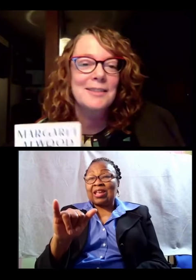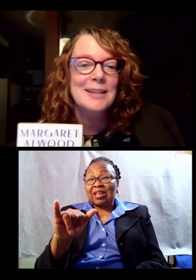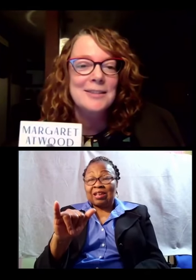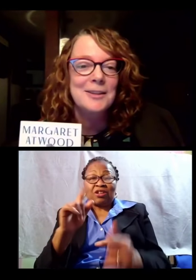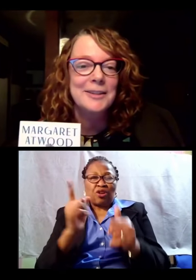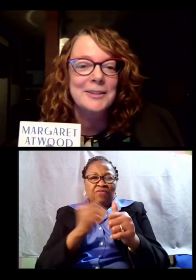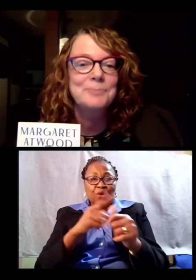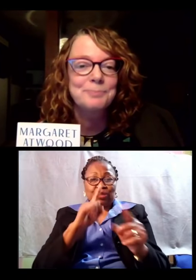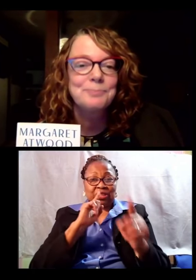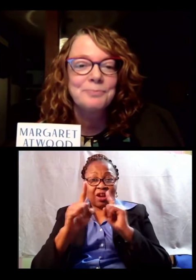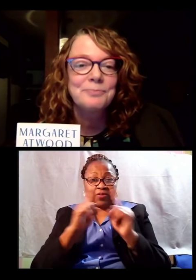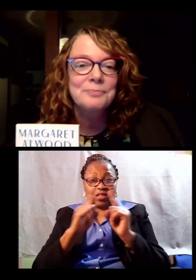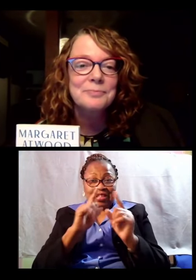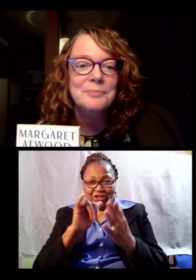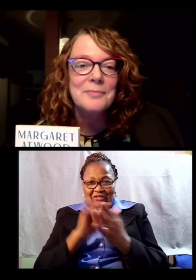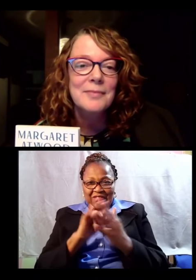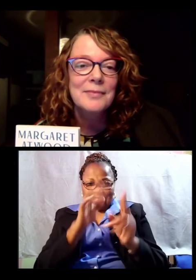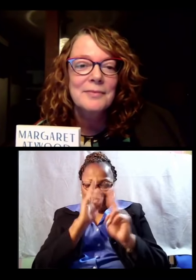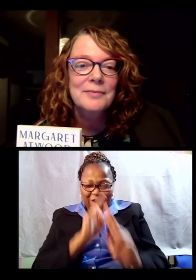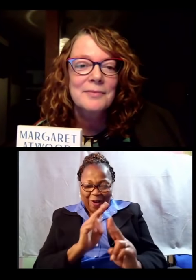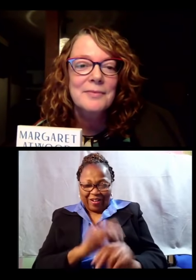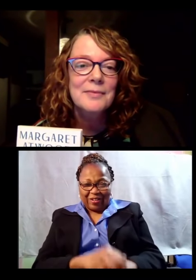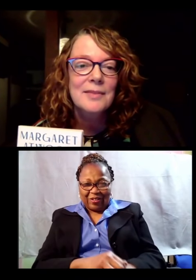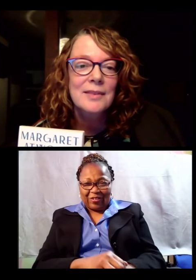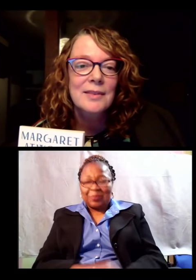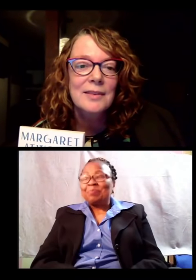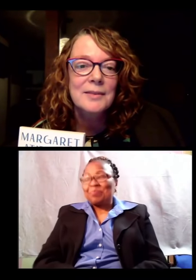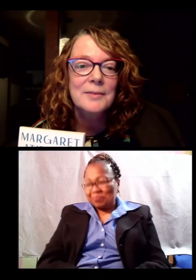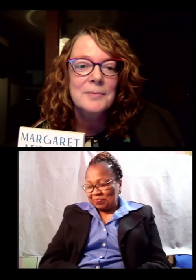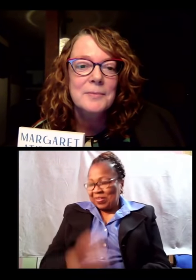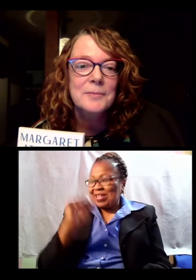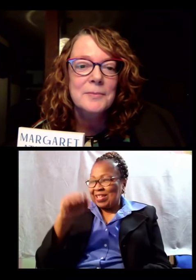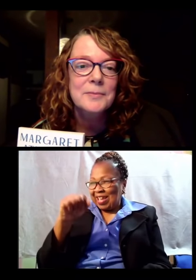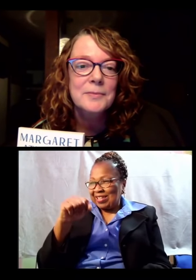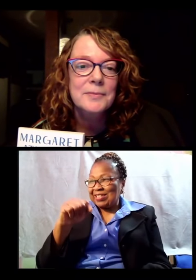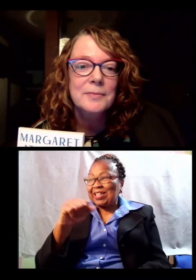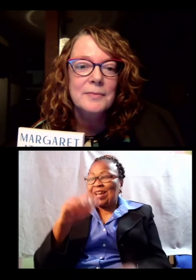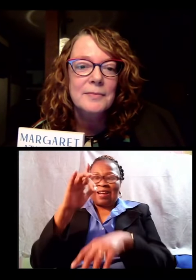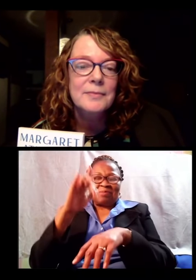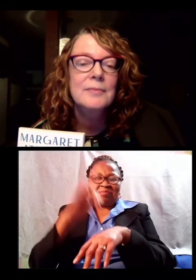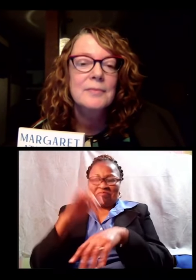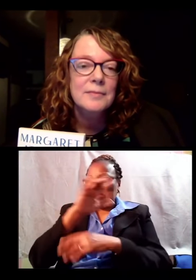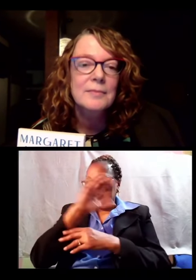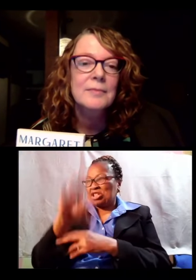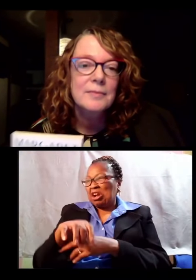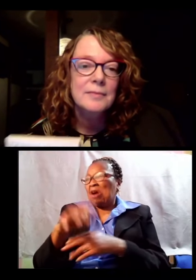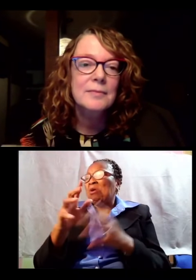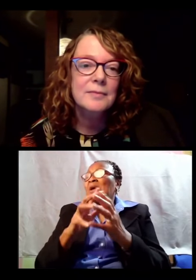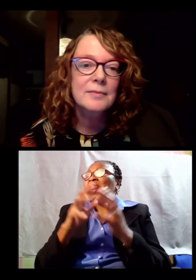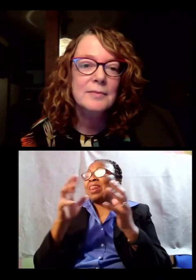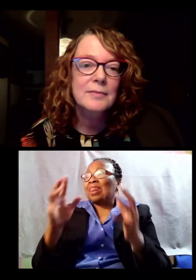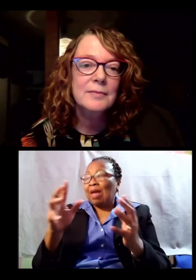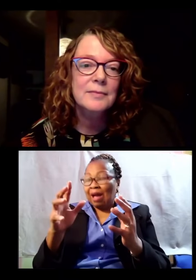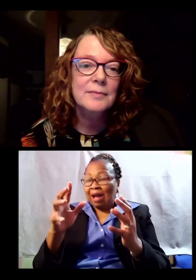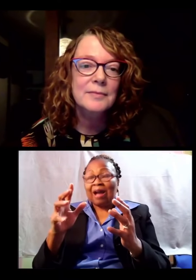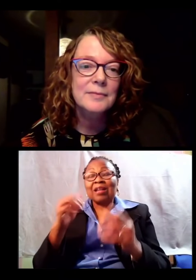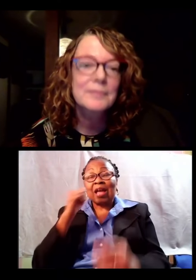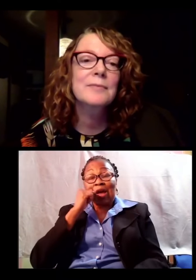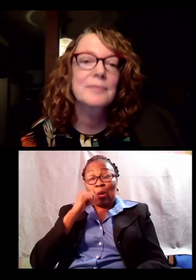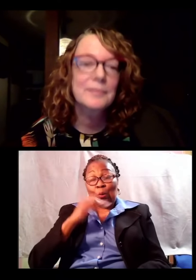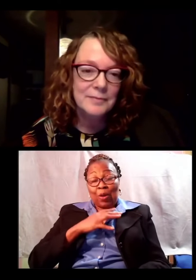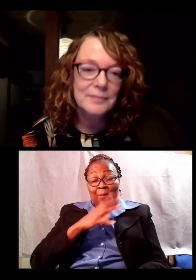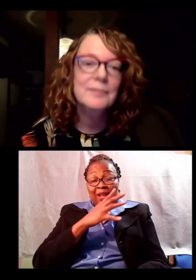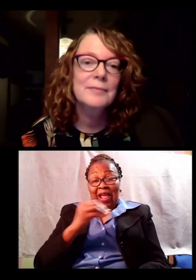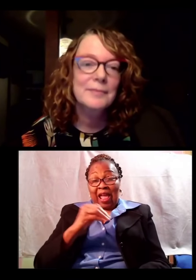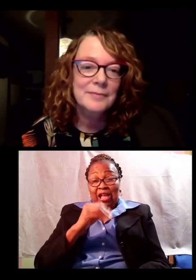so that's an honor. Yes, and I've been in Chicago lots before, as you know, and I've been at Women and Children's